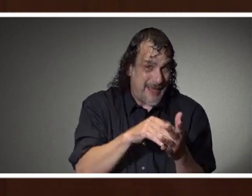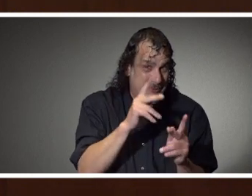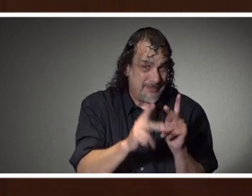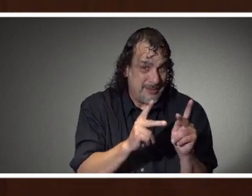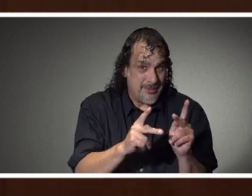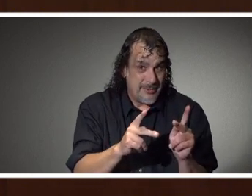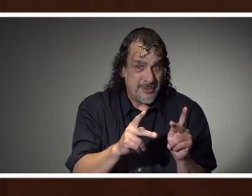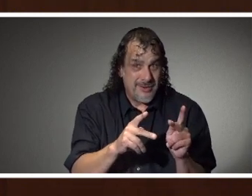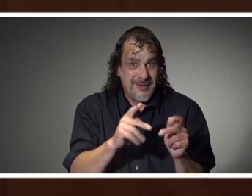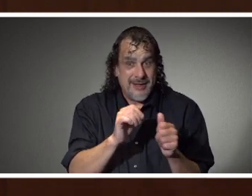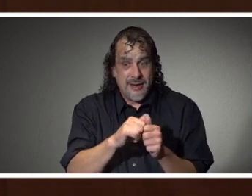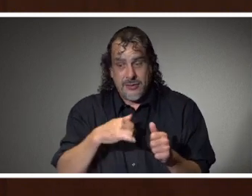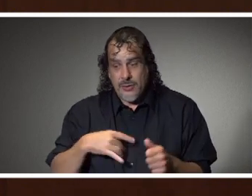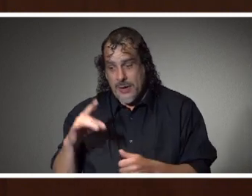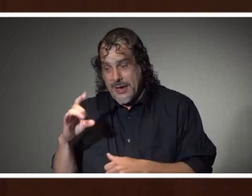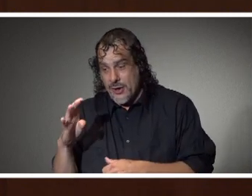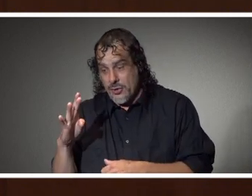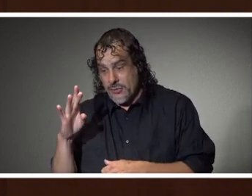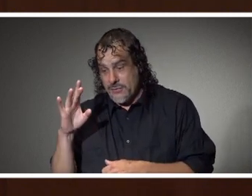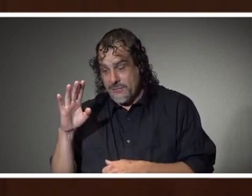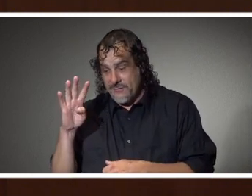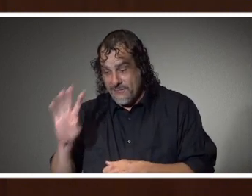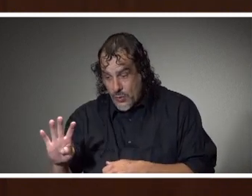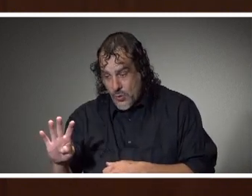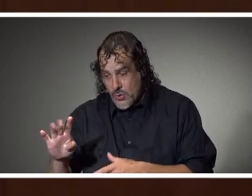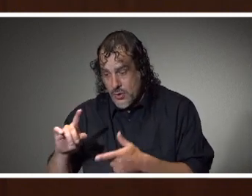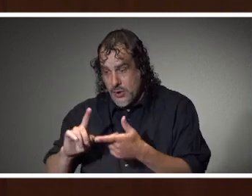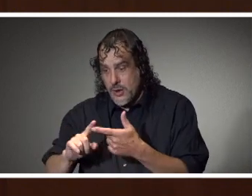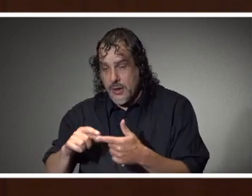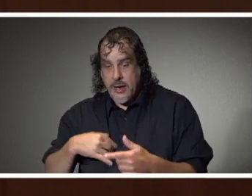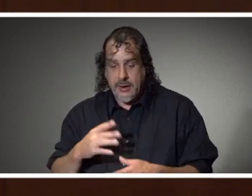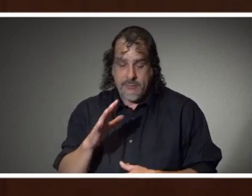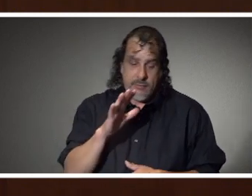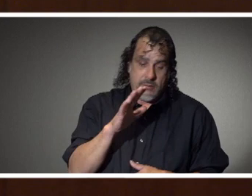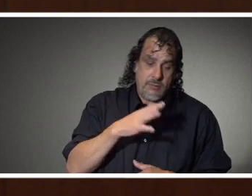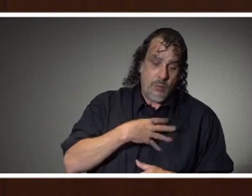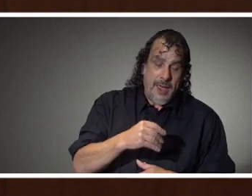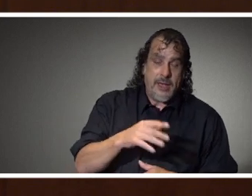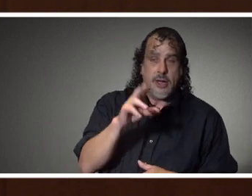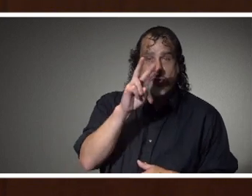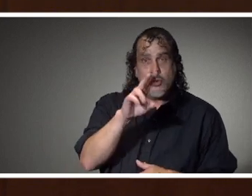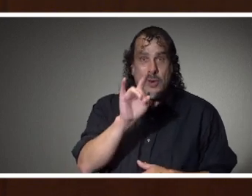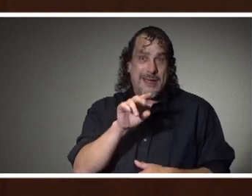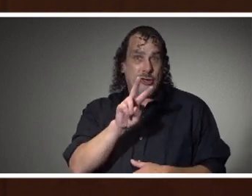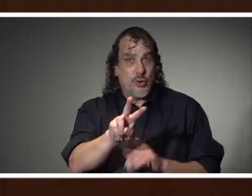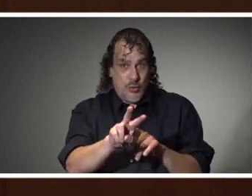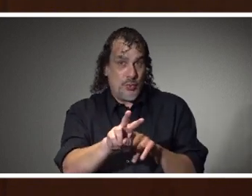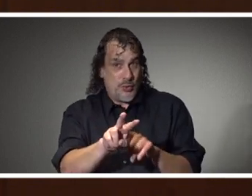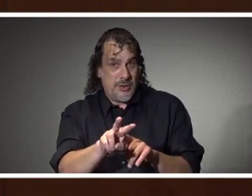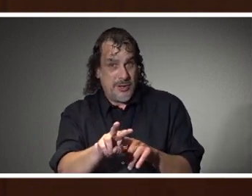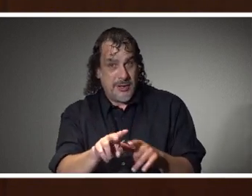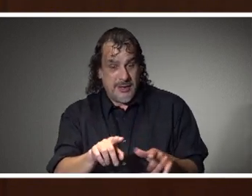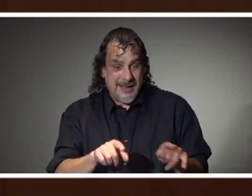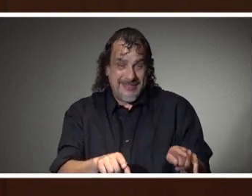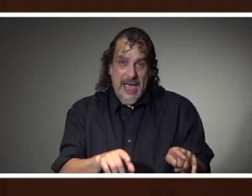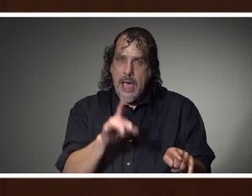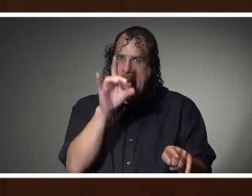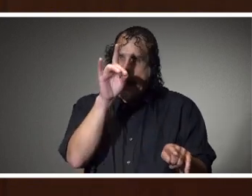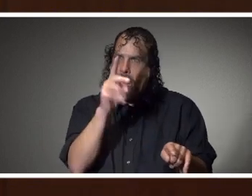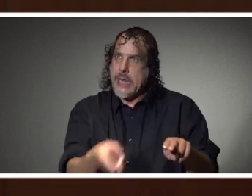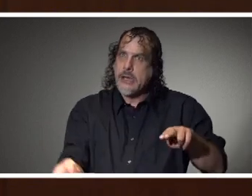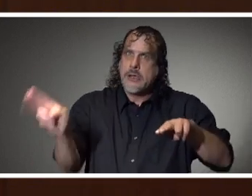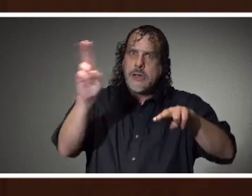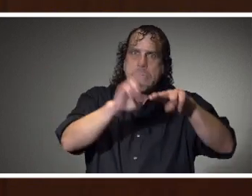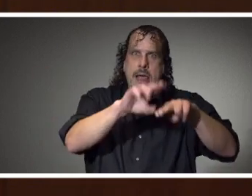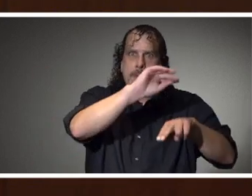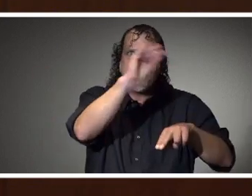compared to 834 for African Americans, and for Caucasians 282. So almost an 8-time increase